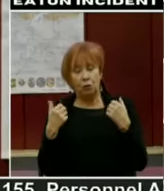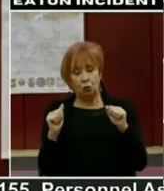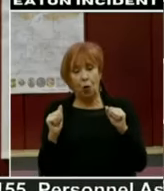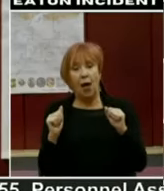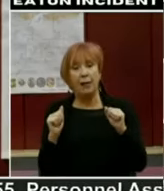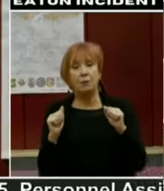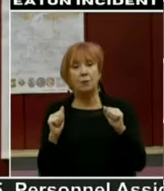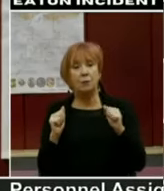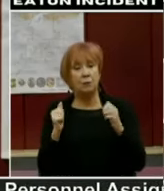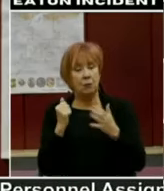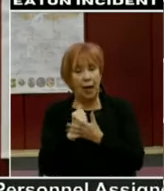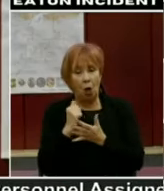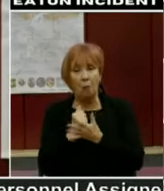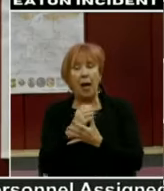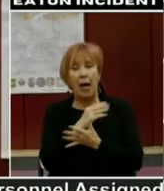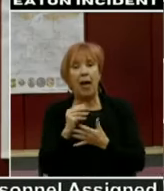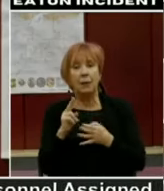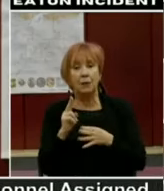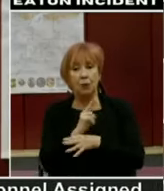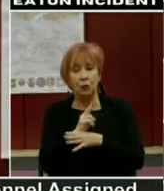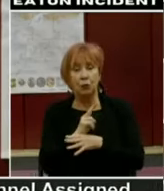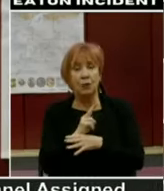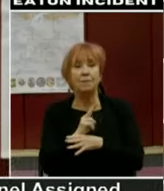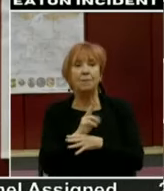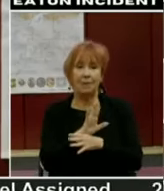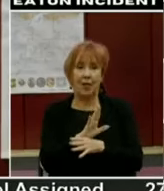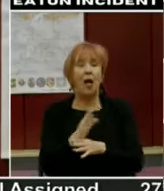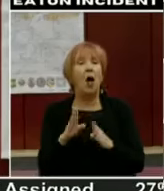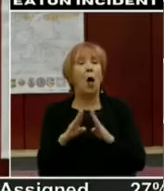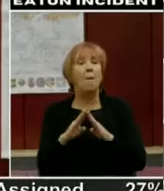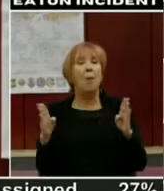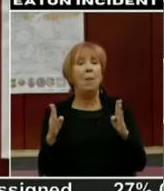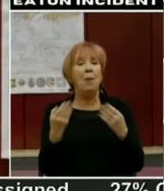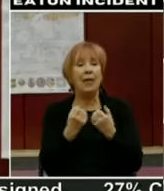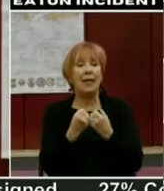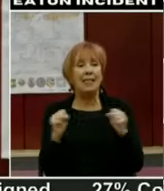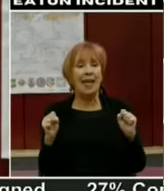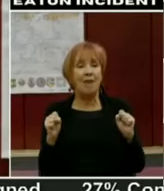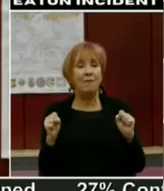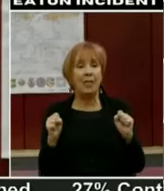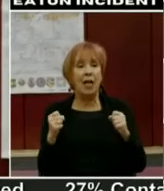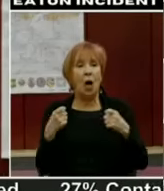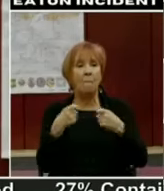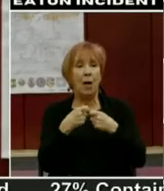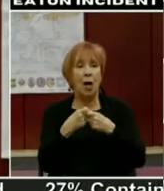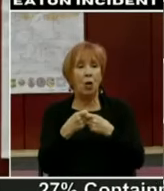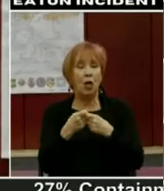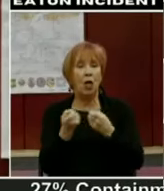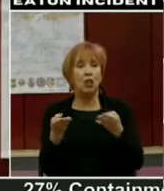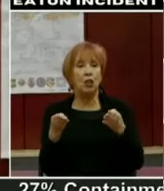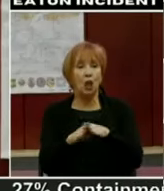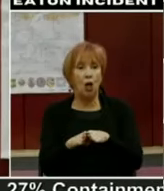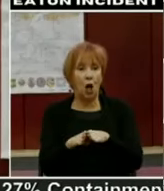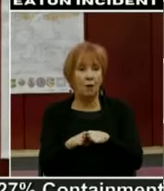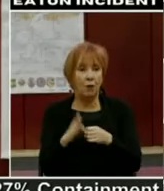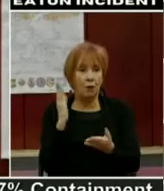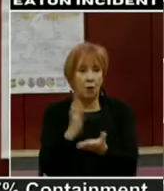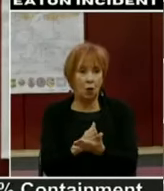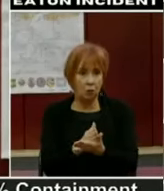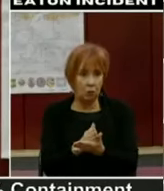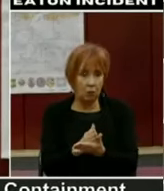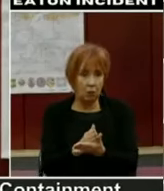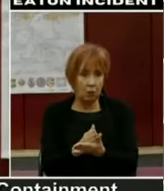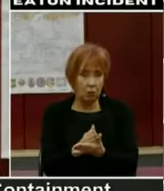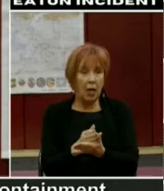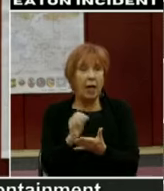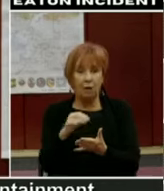we will utilize public safety power shutoff as a tool of last resort. It is a tool in the toolbox we use where we will proactively